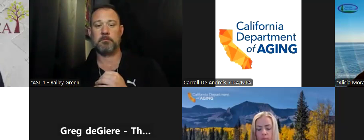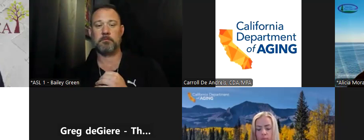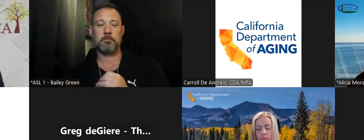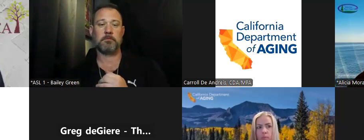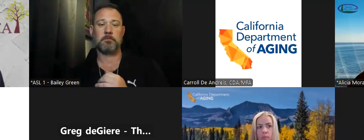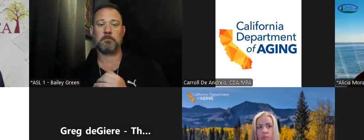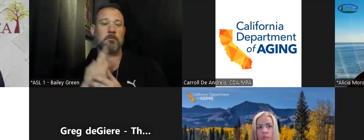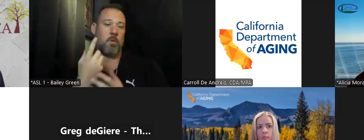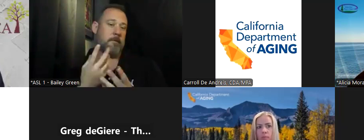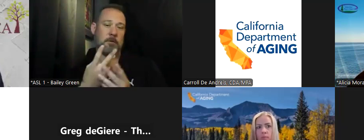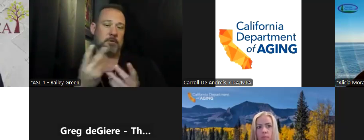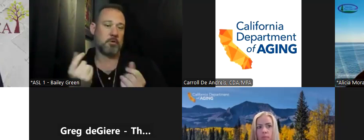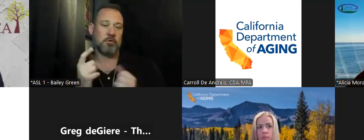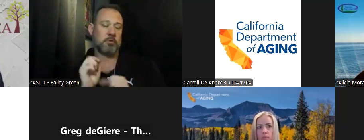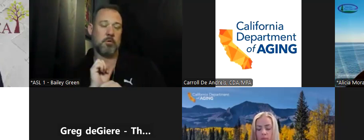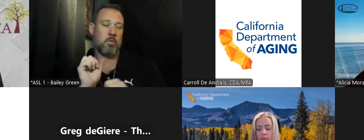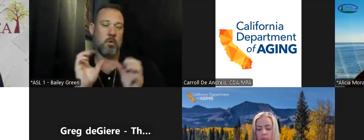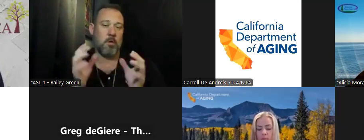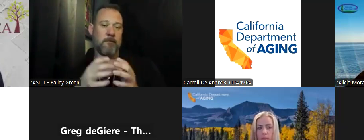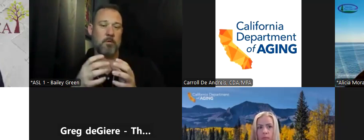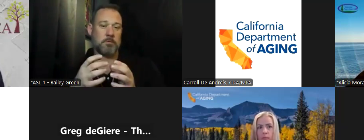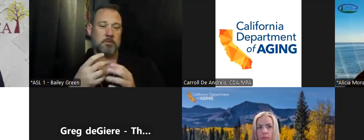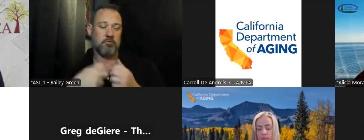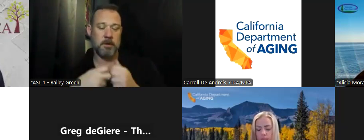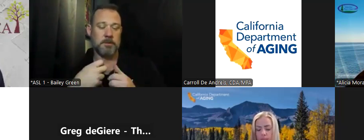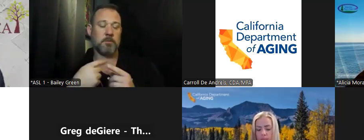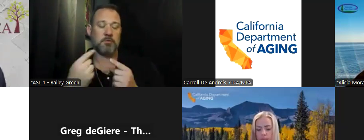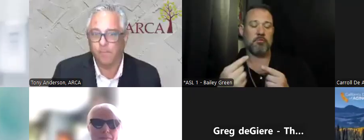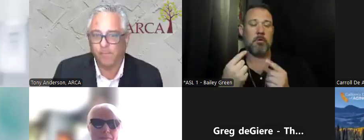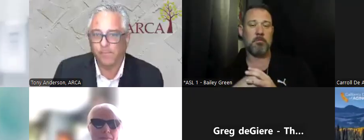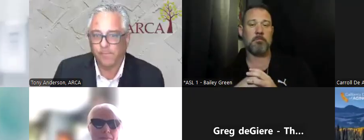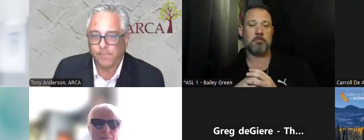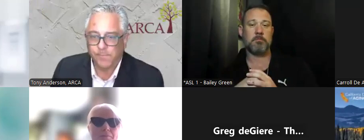the solutions on our workforce crisis that we're all struggling with.